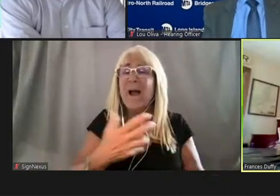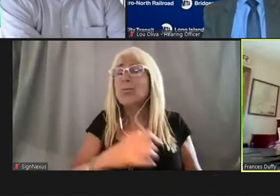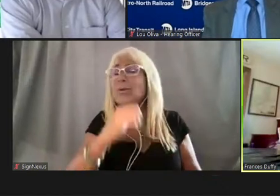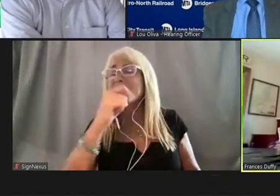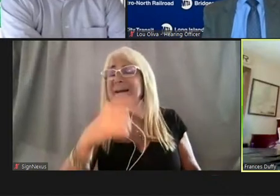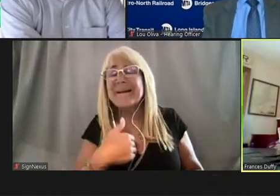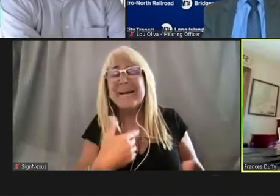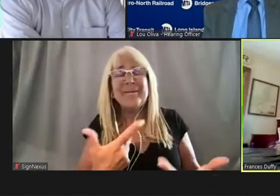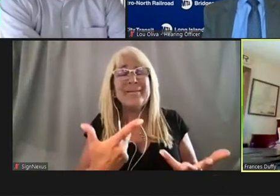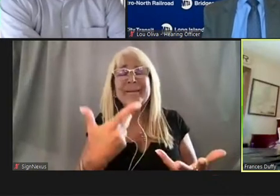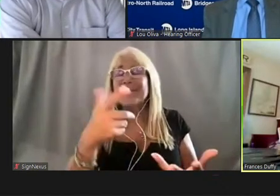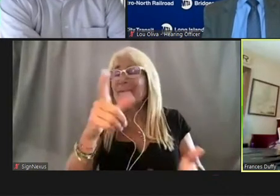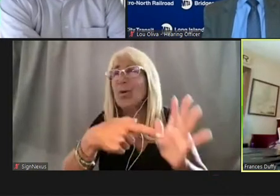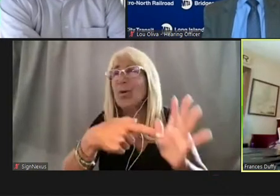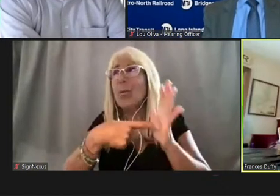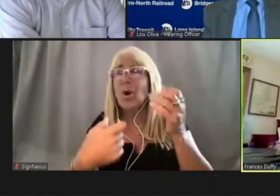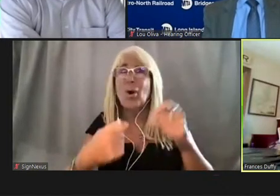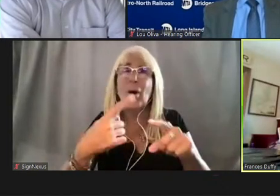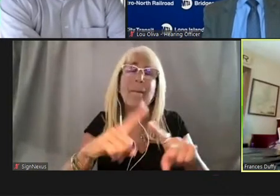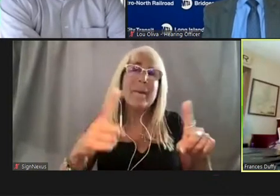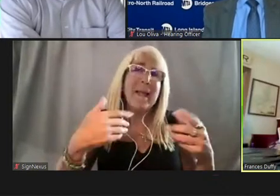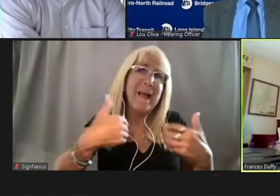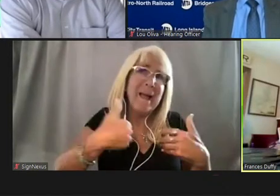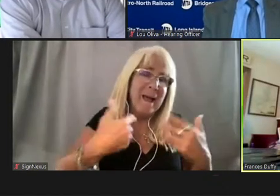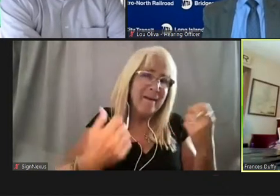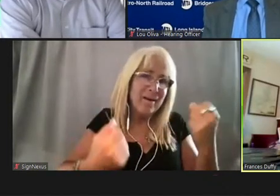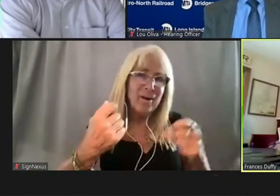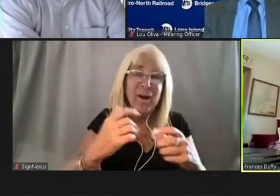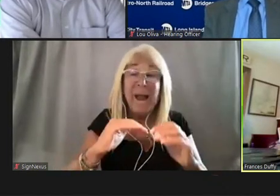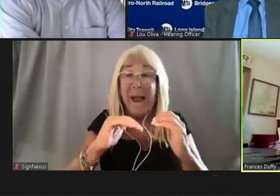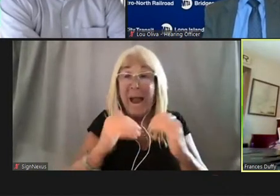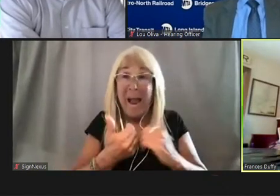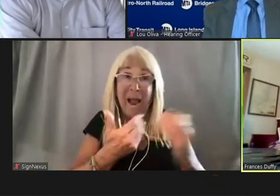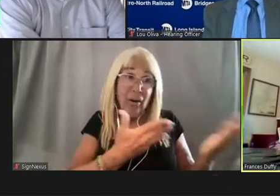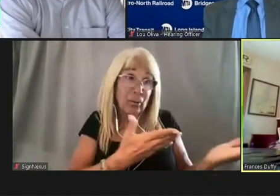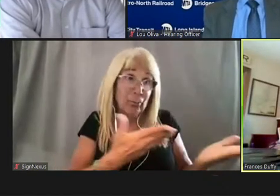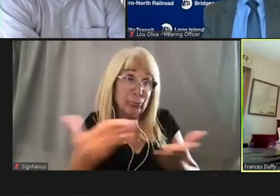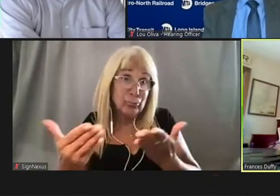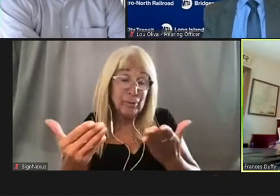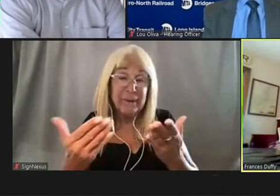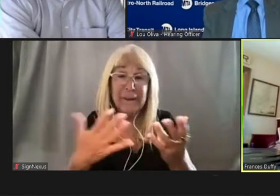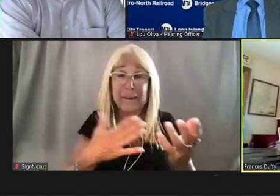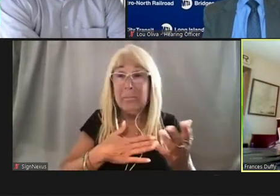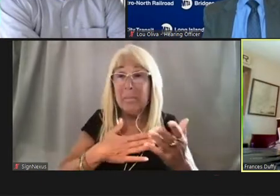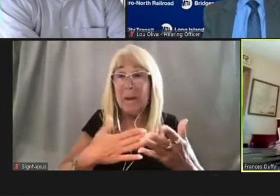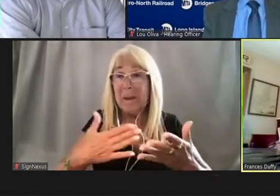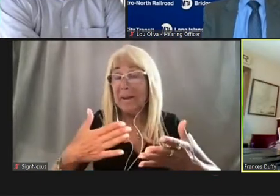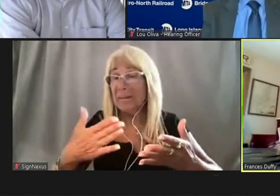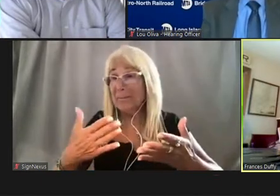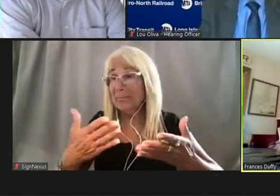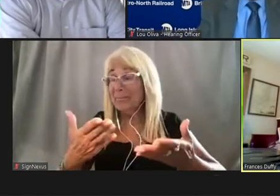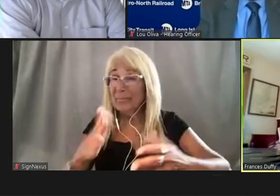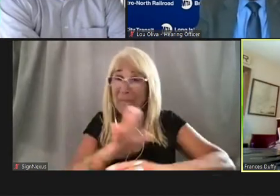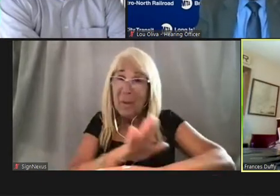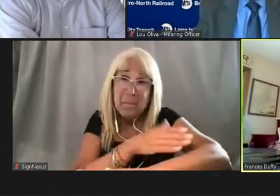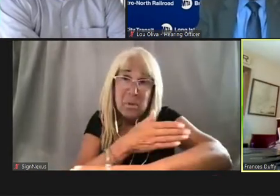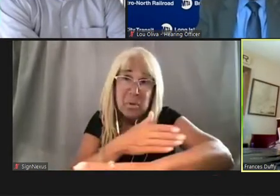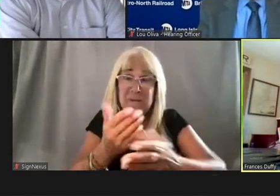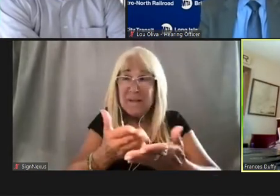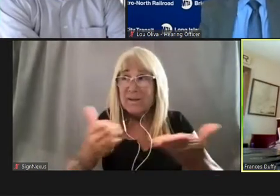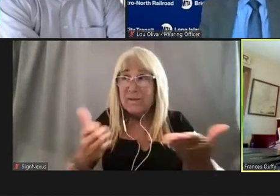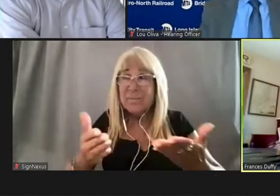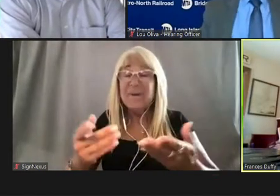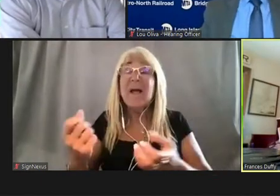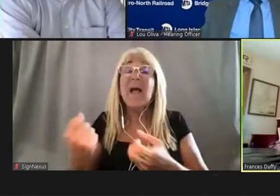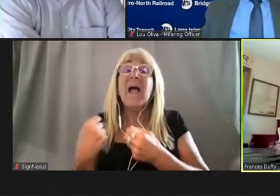do have to have a car and the only way for me to get my instrument into the city is to drive it in um when I don't need to drive an instrument